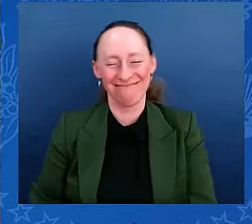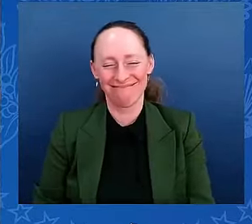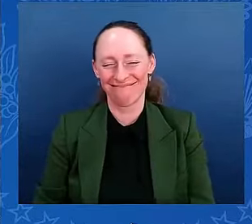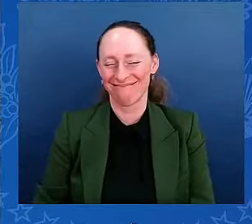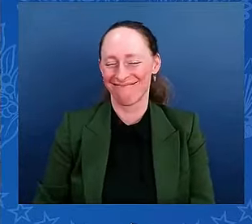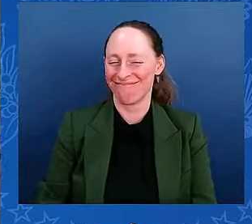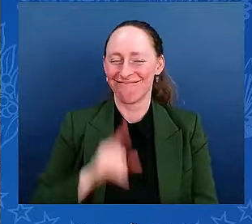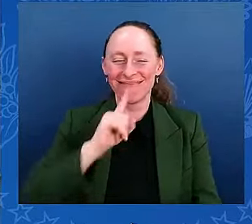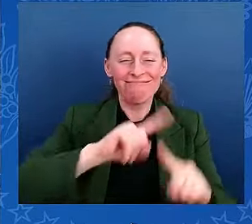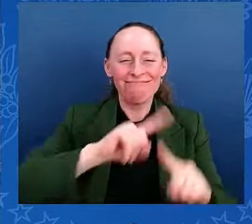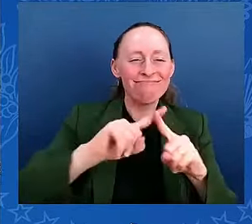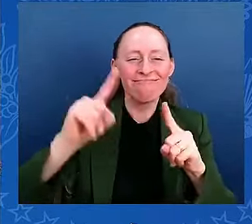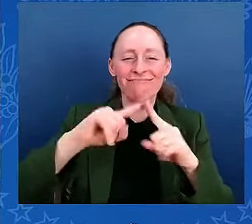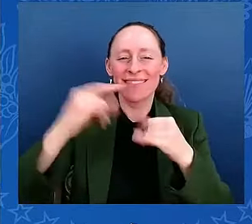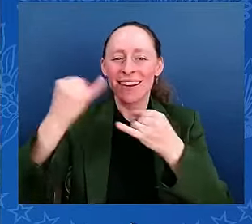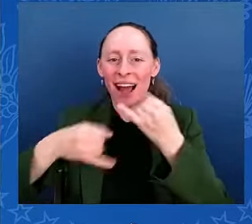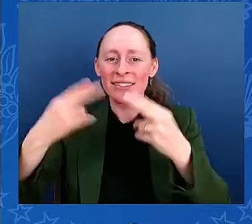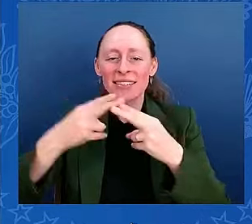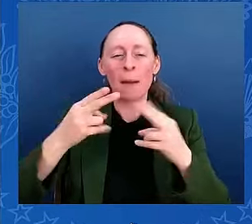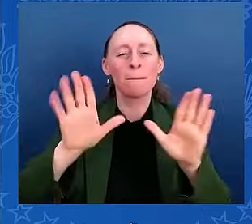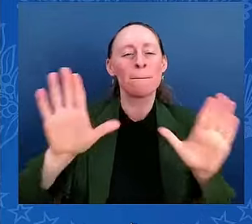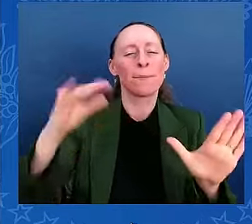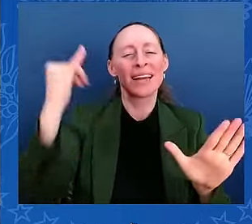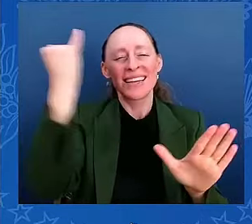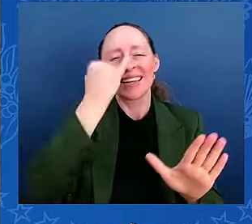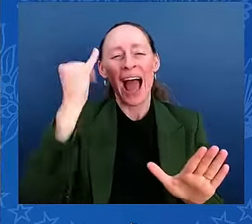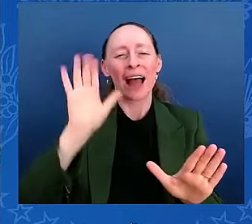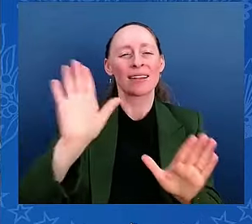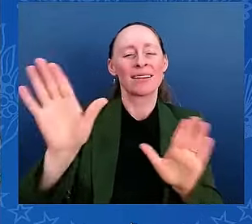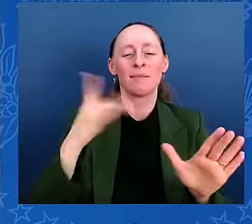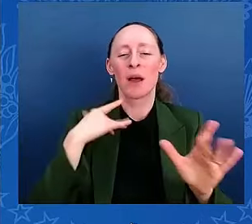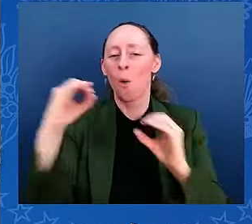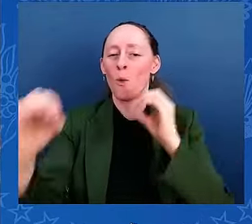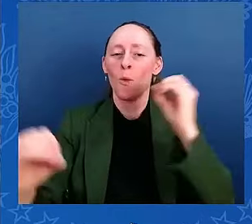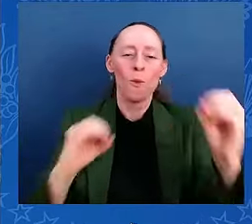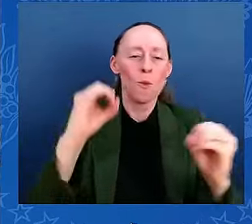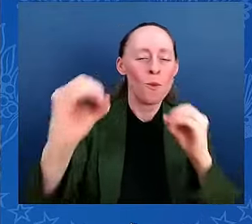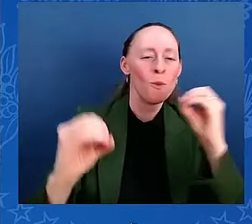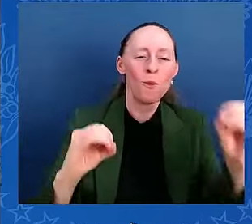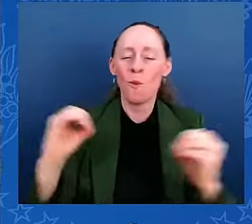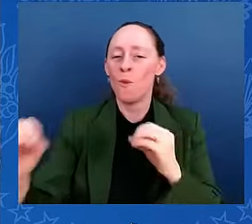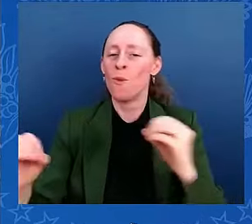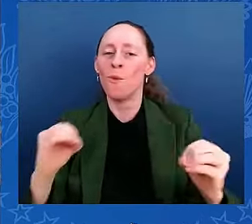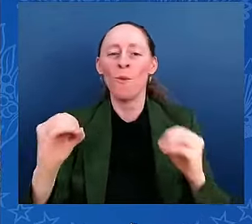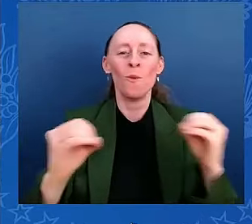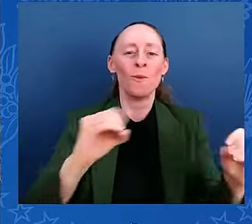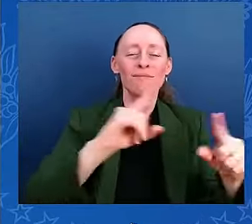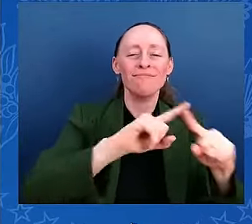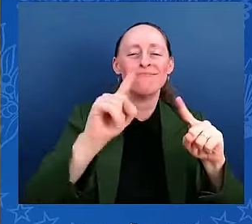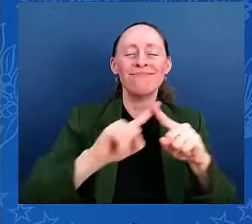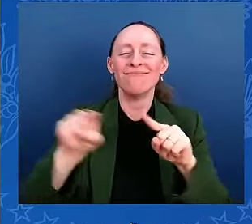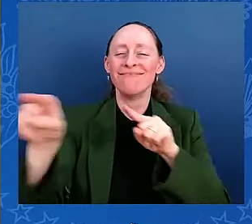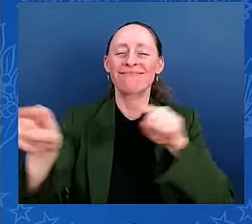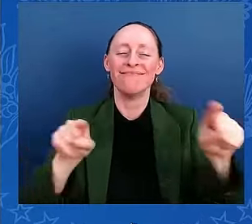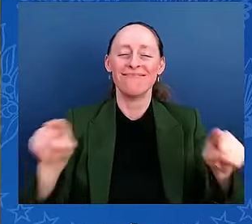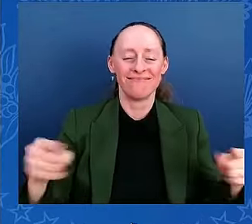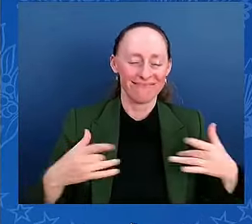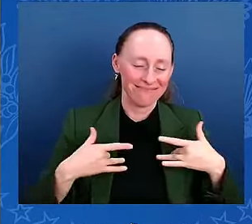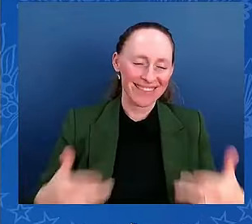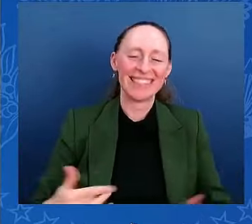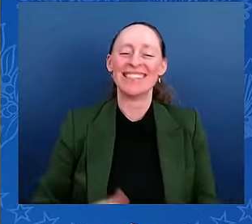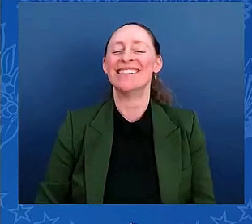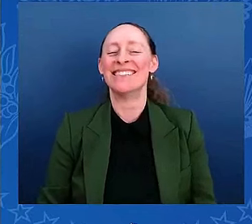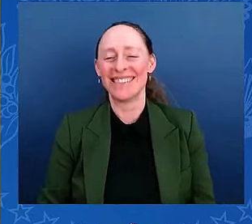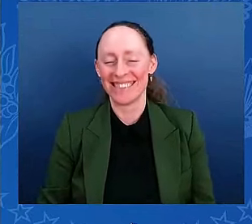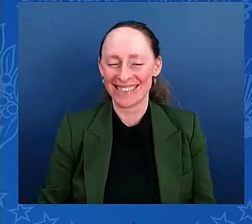Congialdi, Deleterio, Monaco. No, you think I'm kidding? By the way, after I talked about it, I